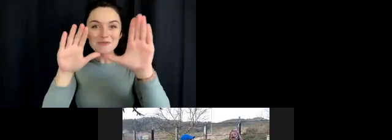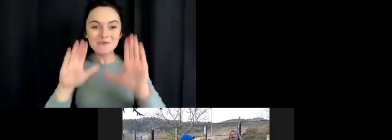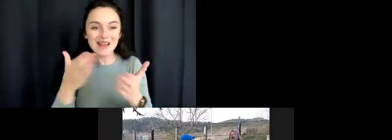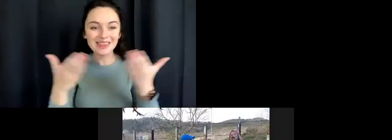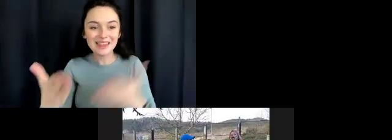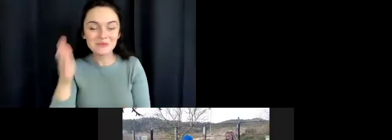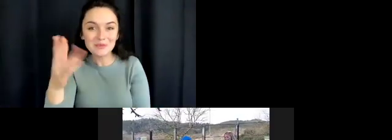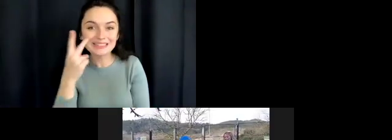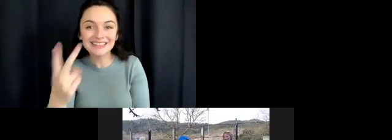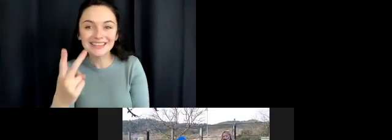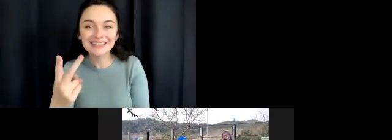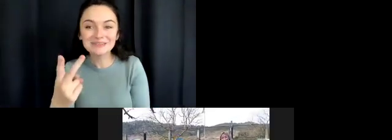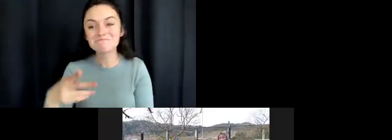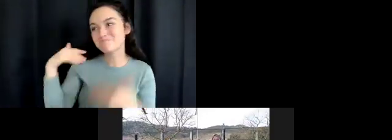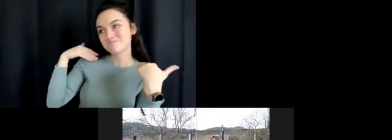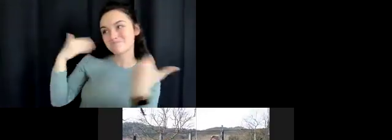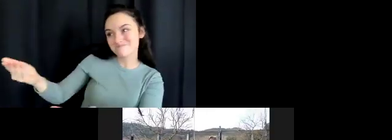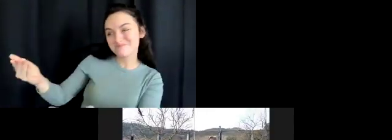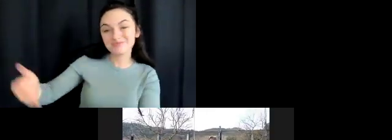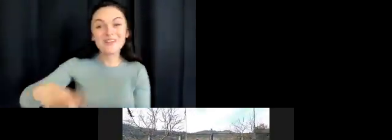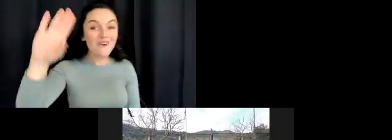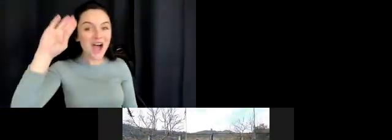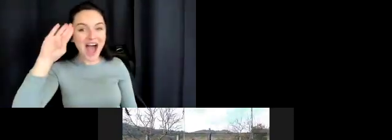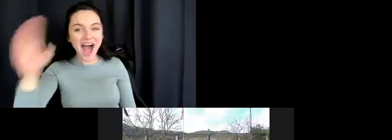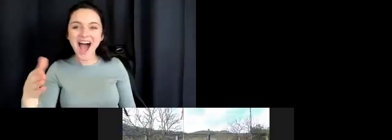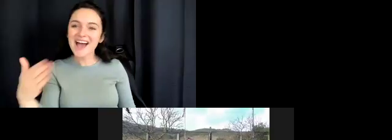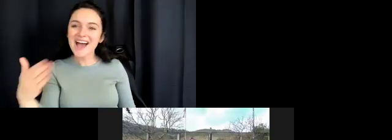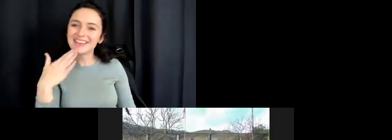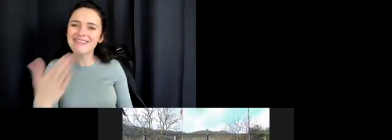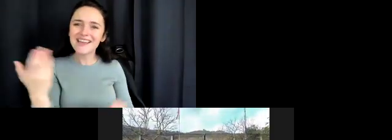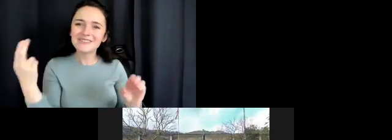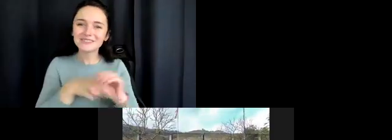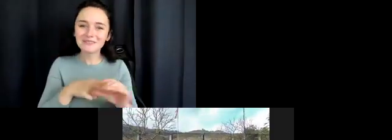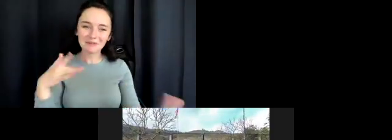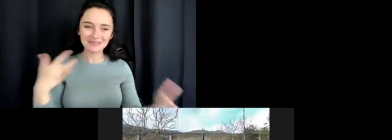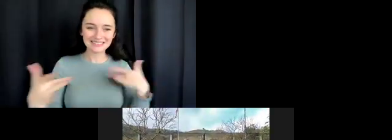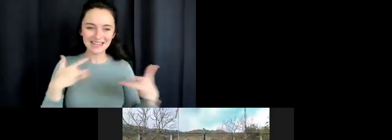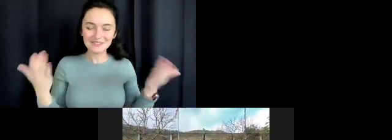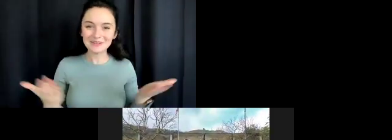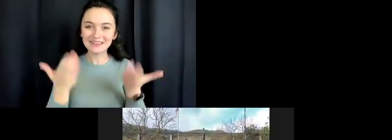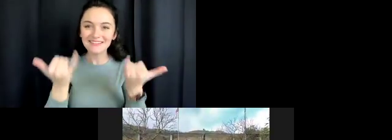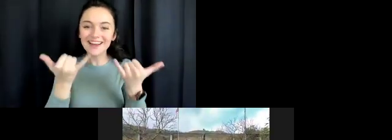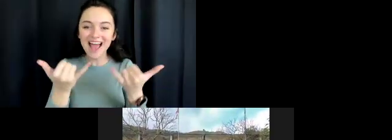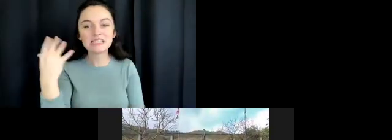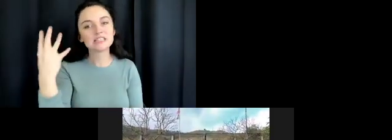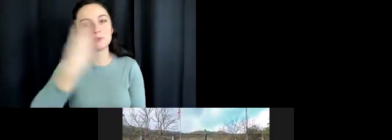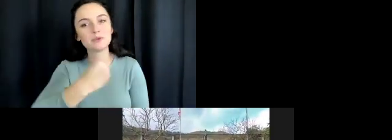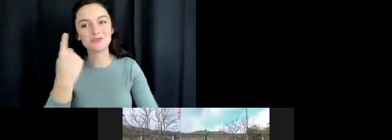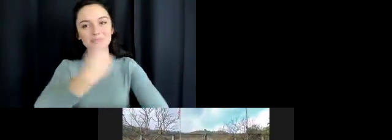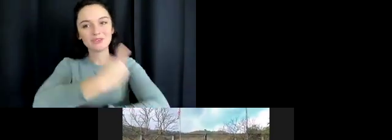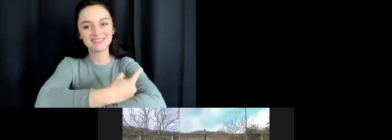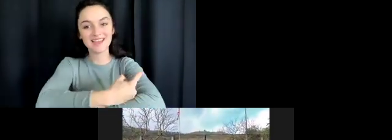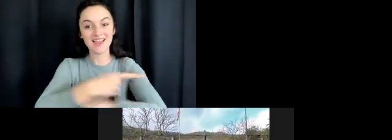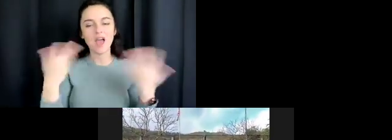see. So take it away. Oh, hi guys. Thank you so much for joining us. We're so excited for you to be here. It is a beautiful day today, even if